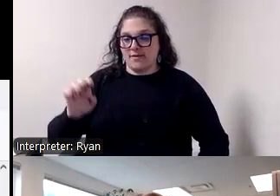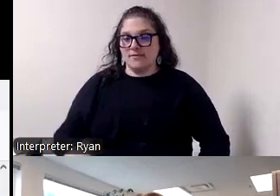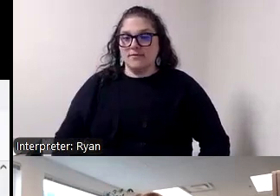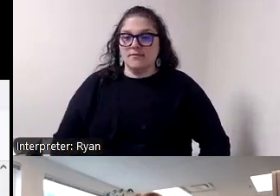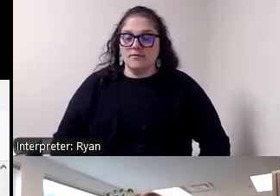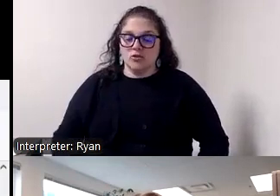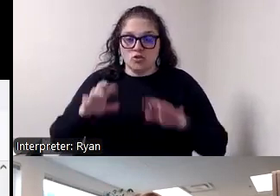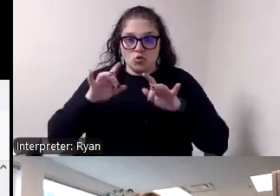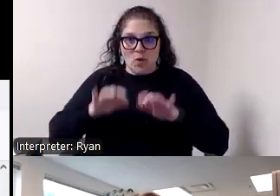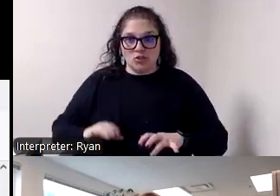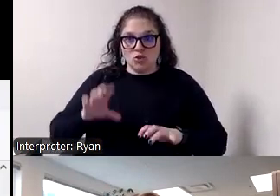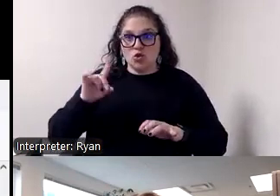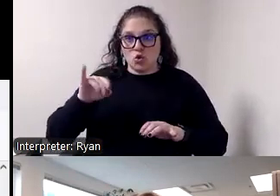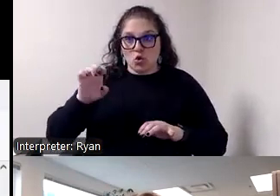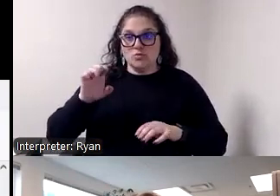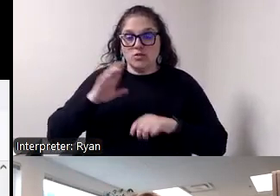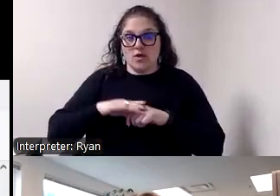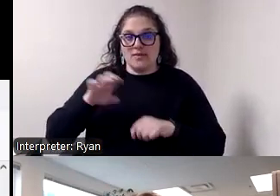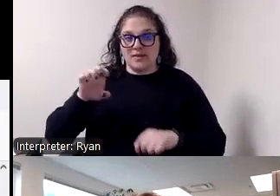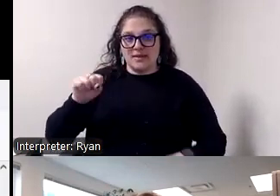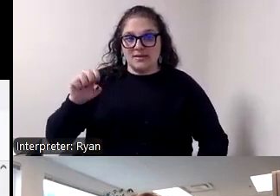Enter those in on the ESS.